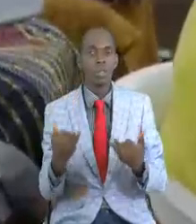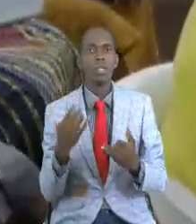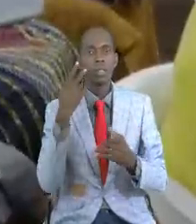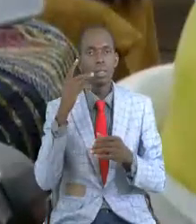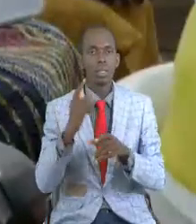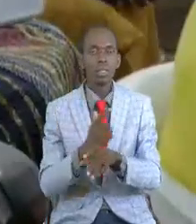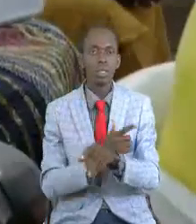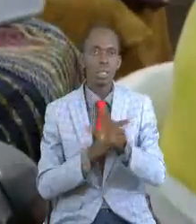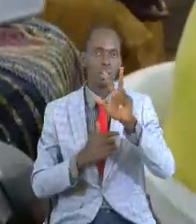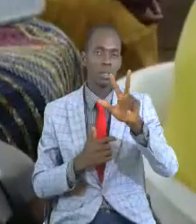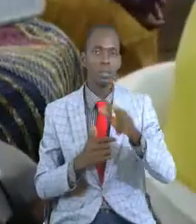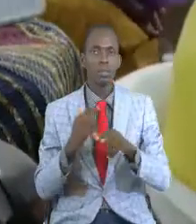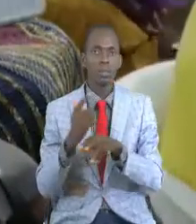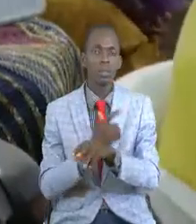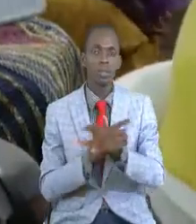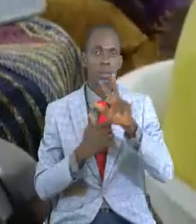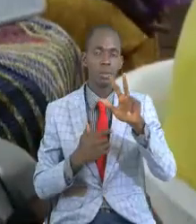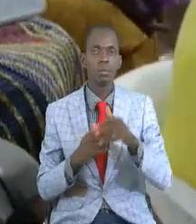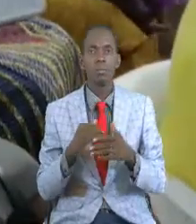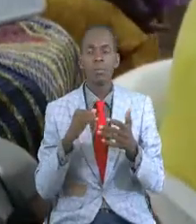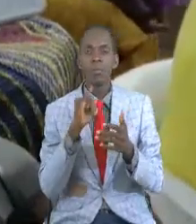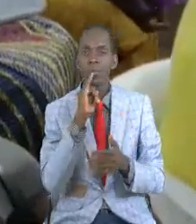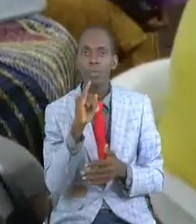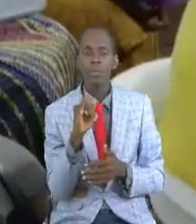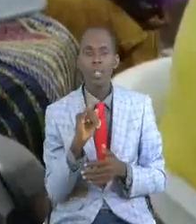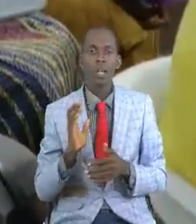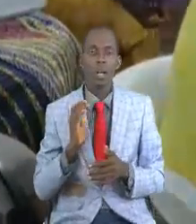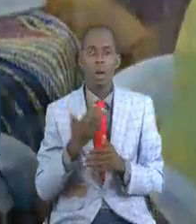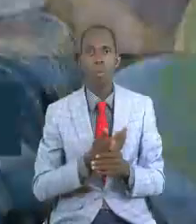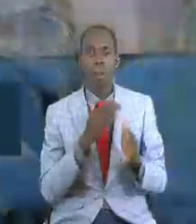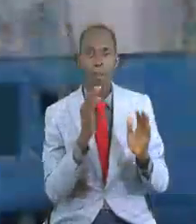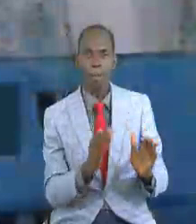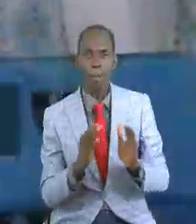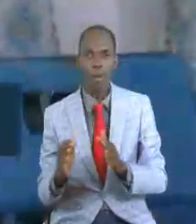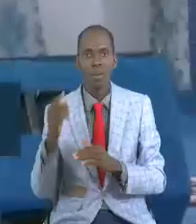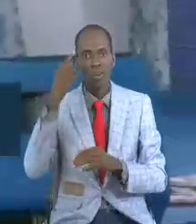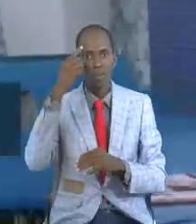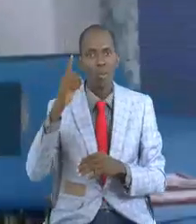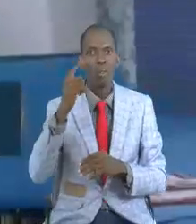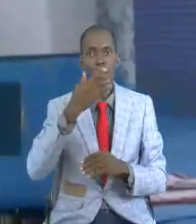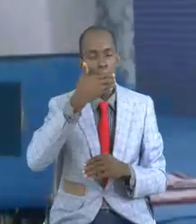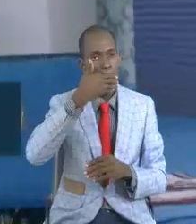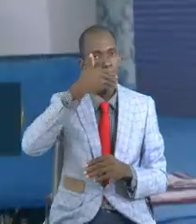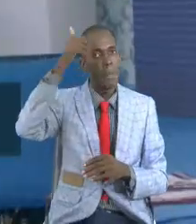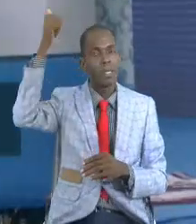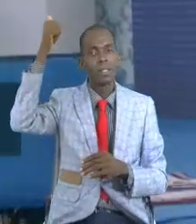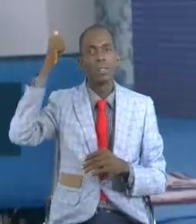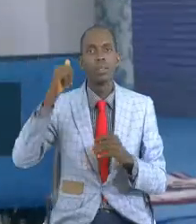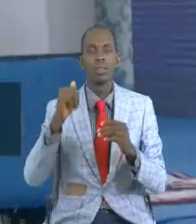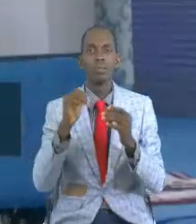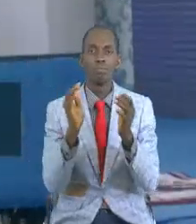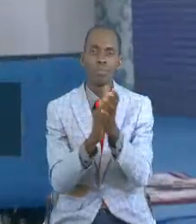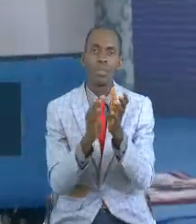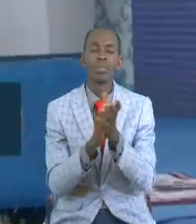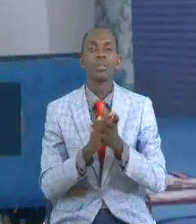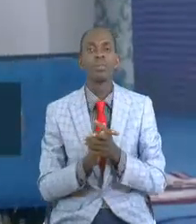here. Number three is our preparation for the best commendation.